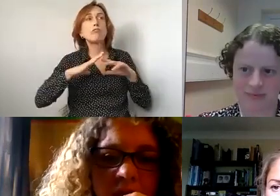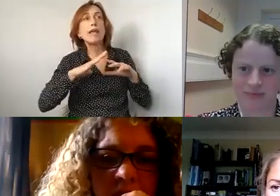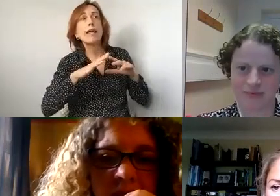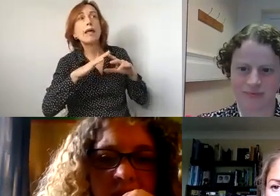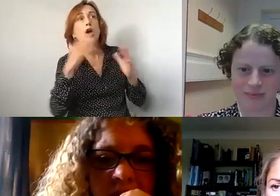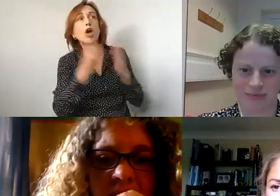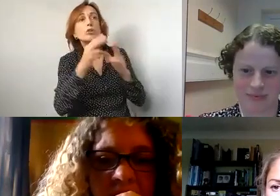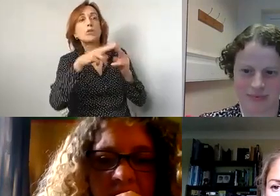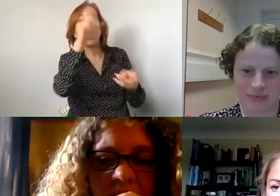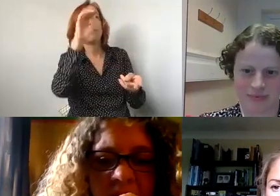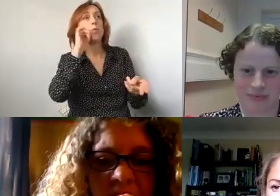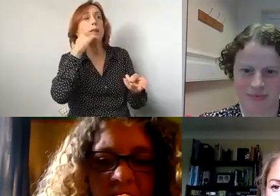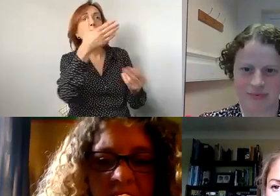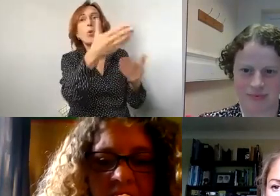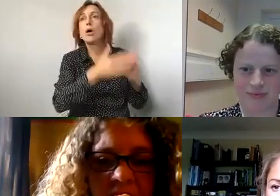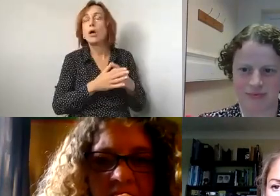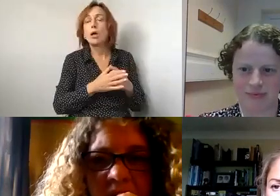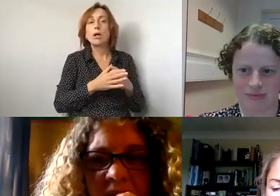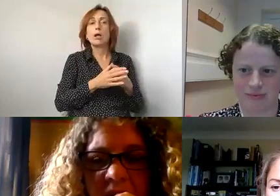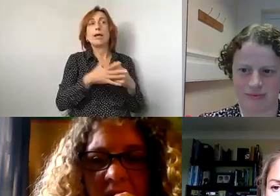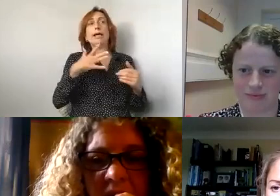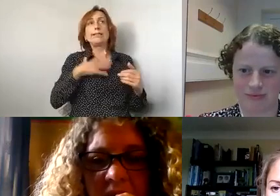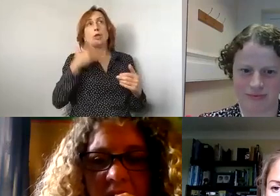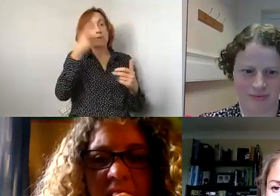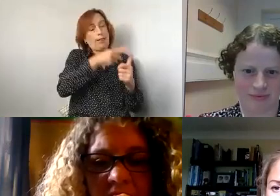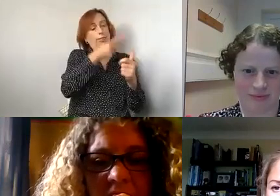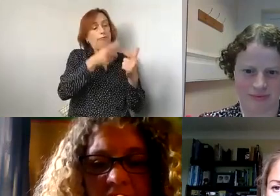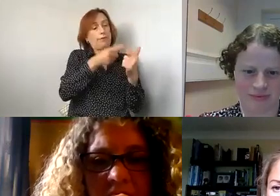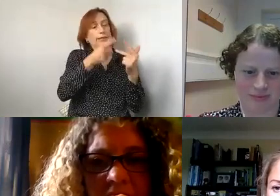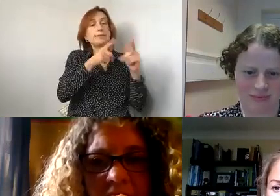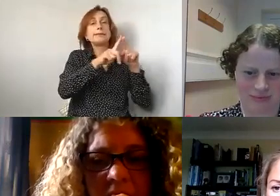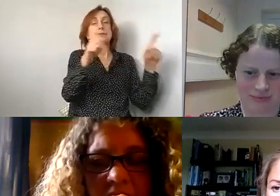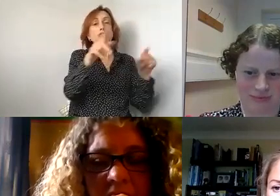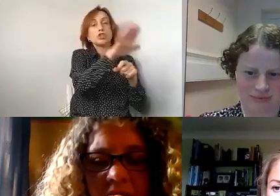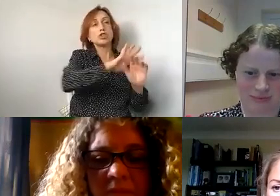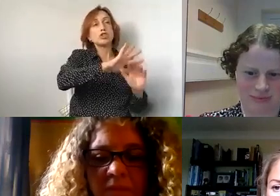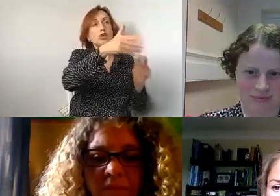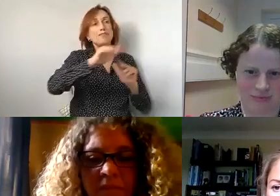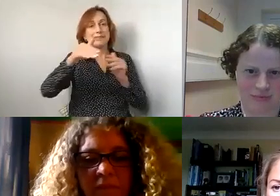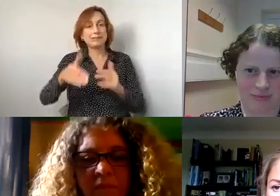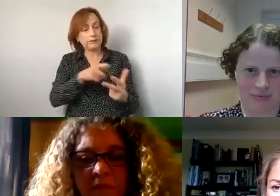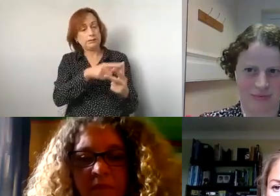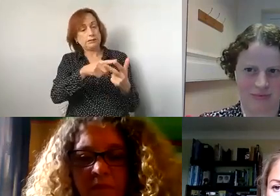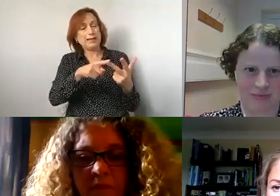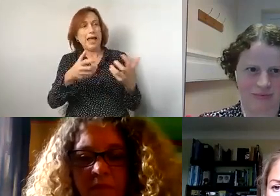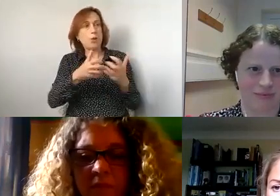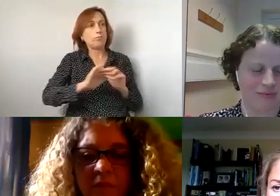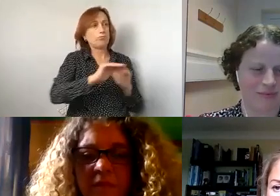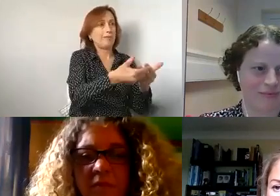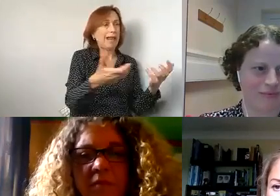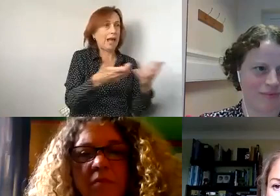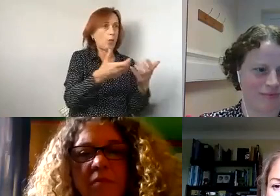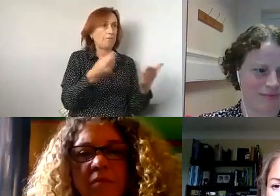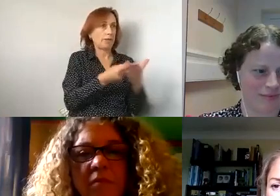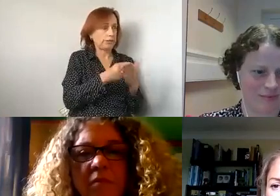needs to take a sort of rounded look at the funding across all three services and how they're provided and how the funding incentives work